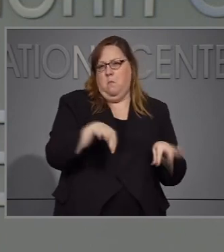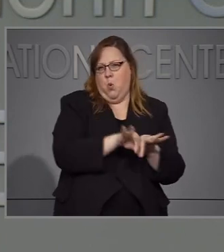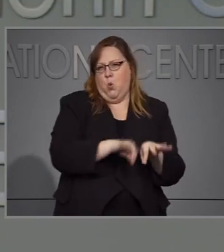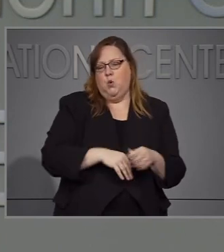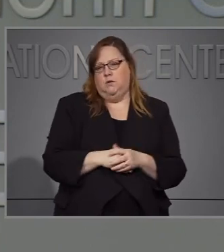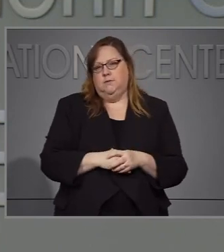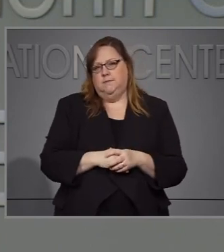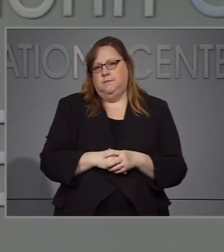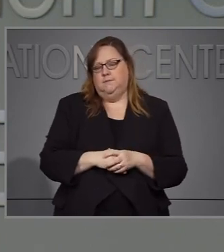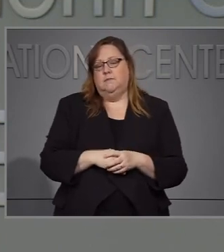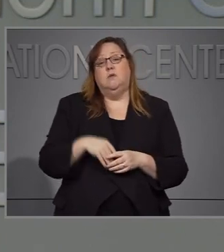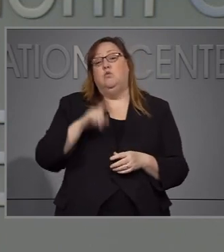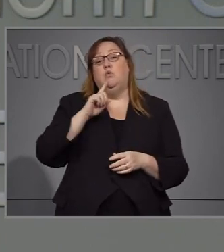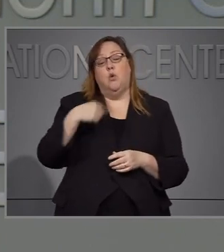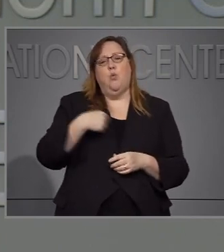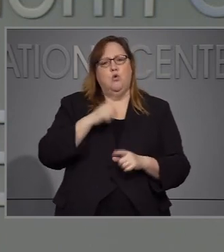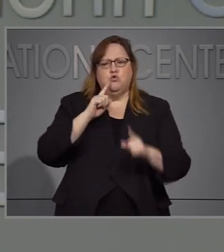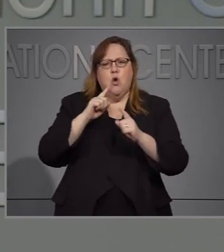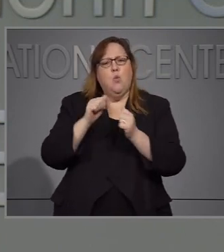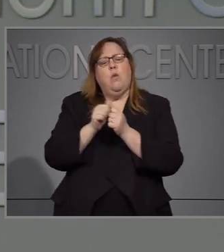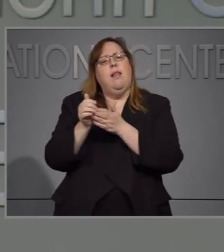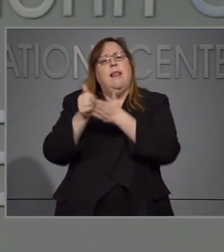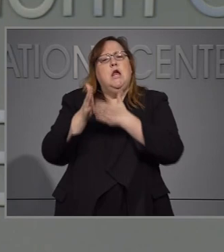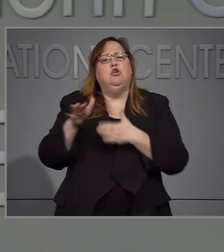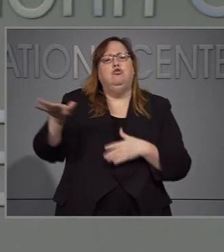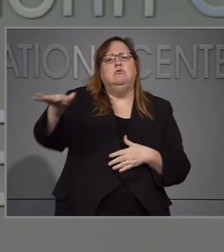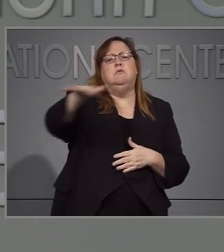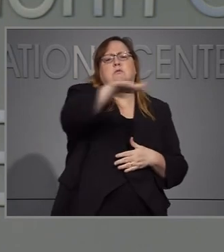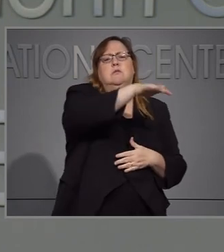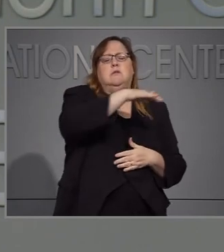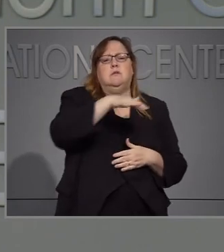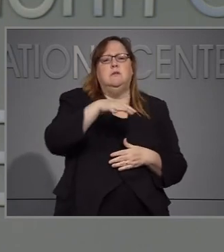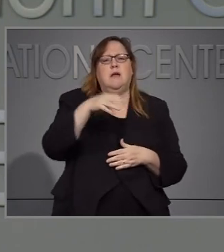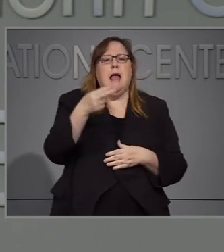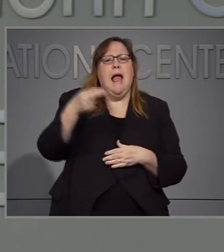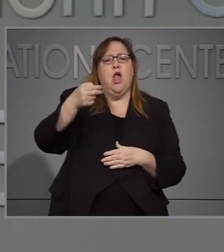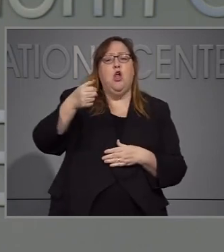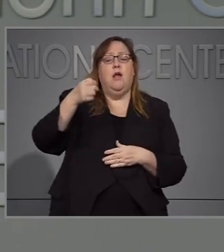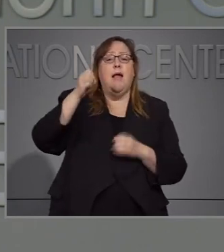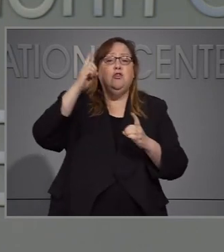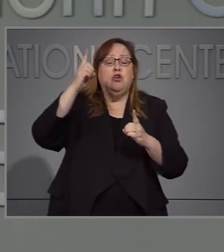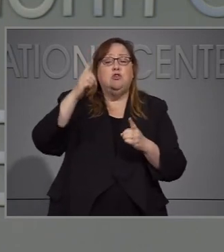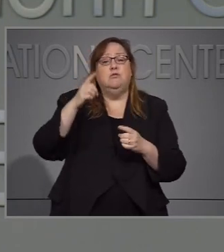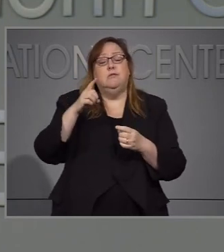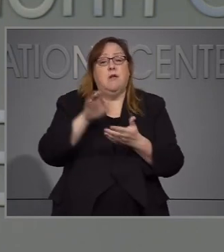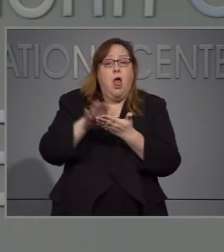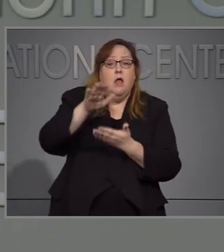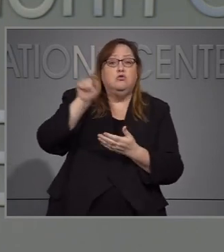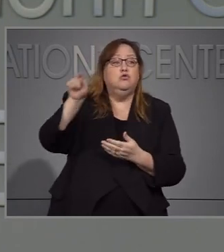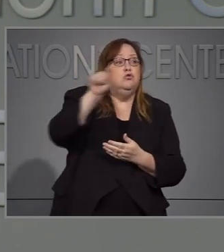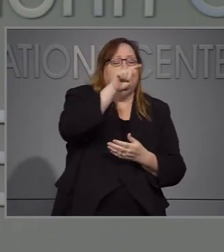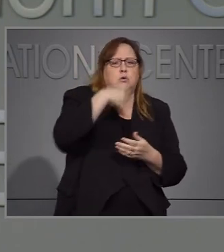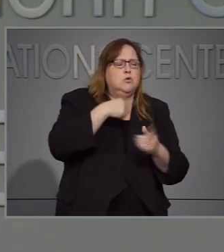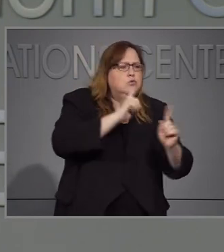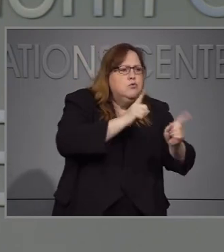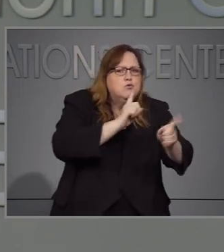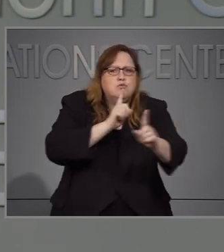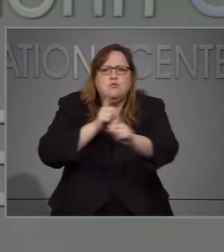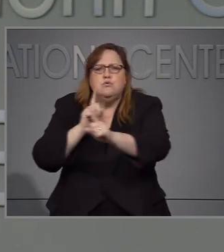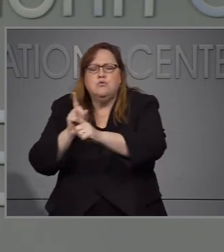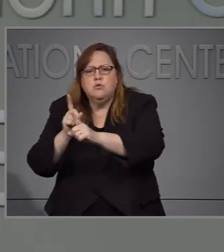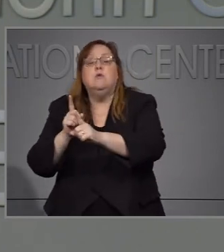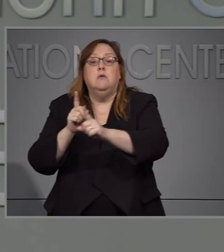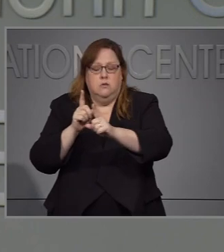leaders, and those decisions are going to be made by those higher education leaders soon after consultation with our